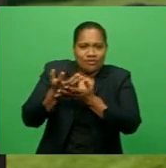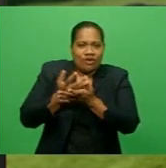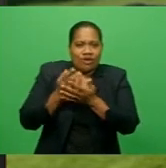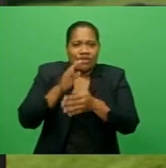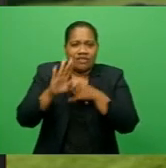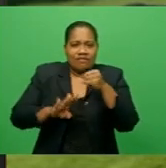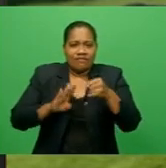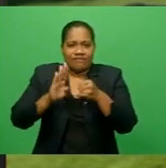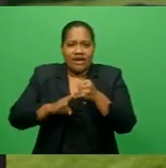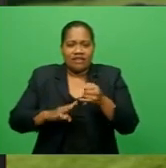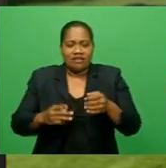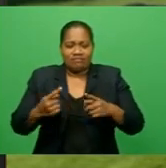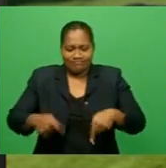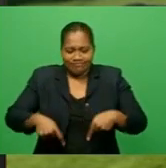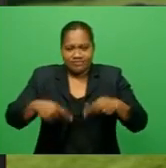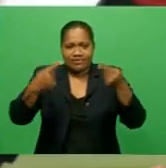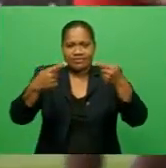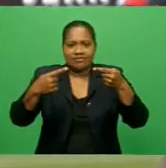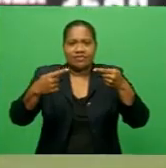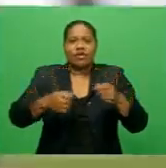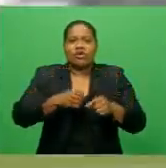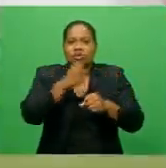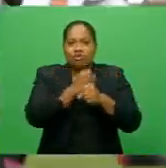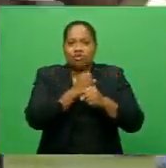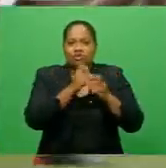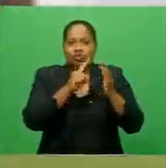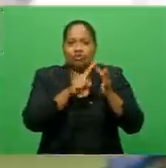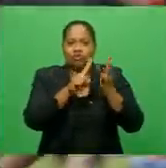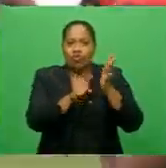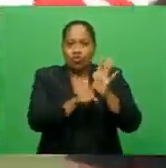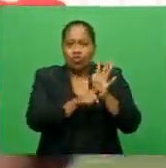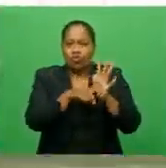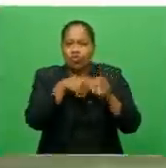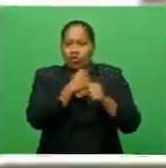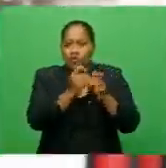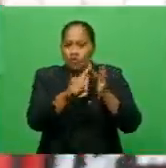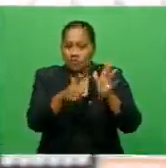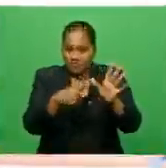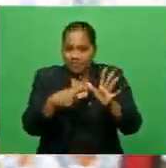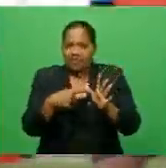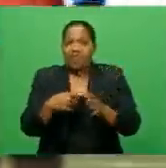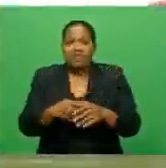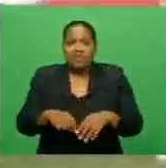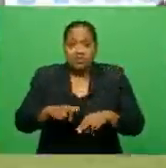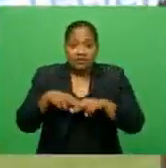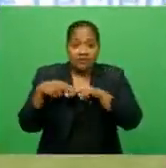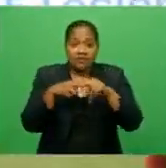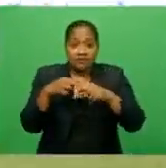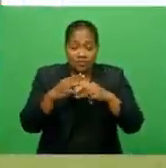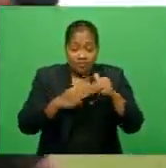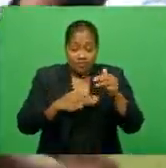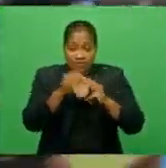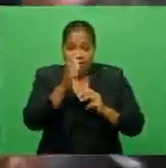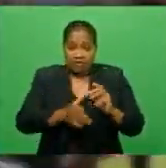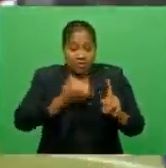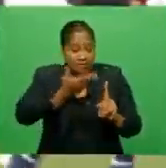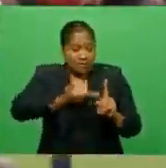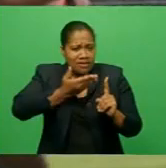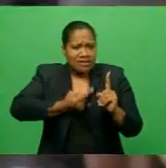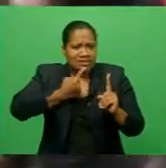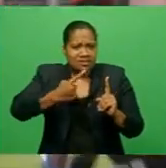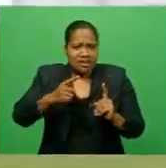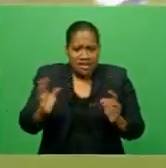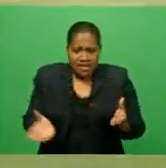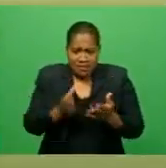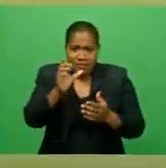match against Georgia. Fiji Rugby Union HPU manager Simon Rawa-Louis says the players were disappointed having